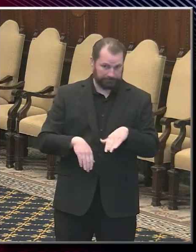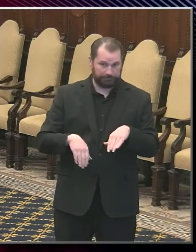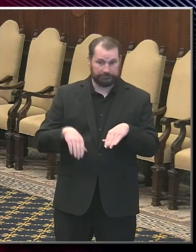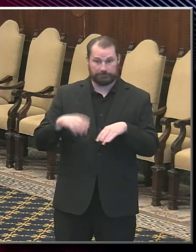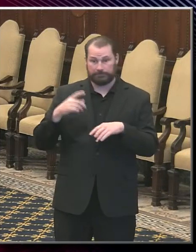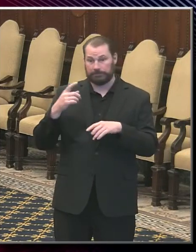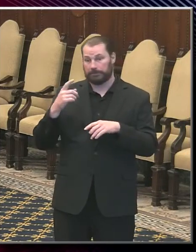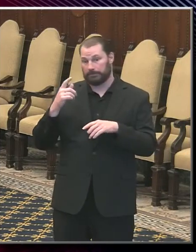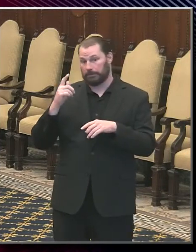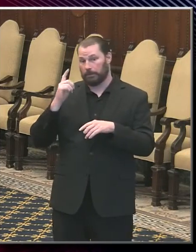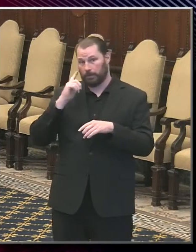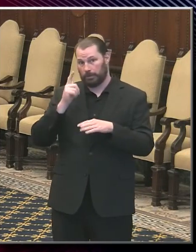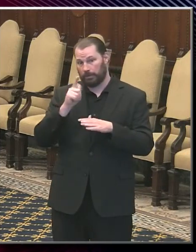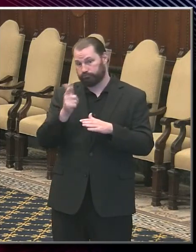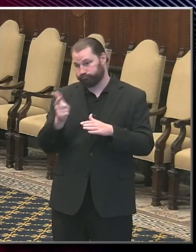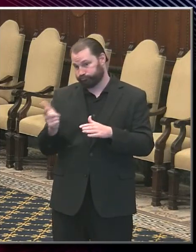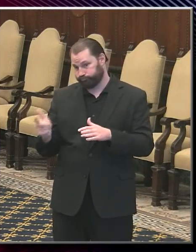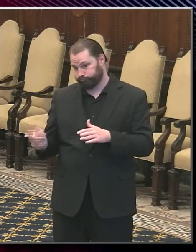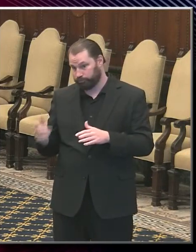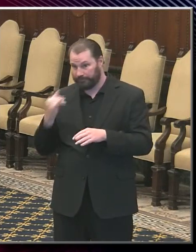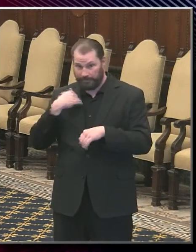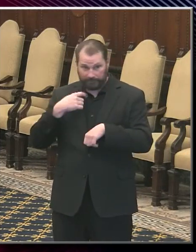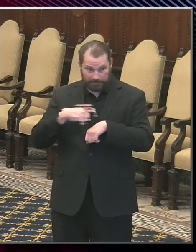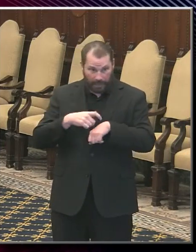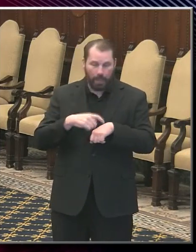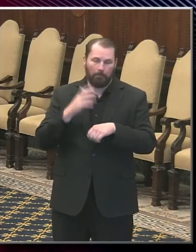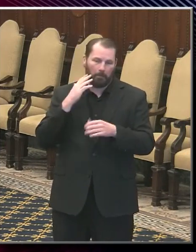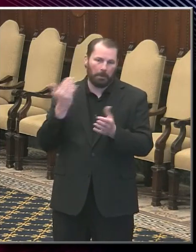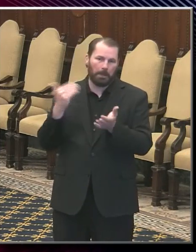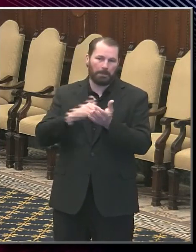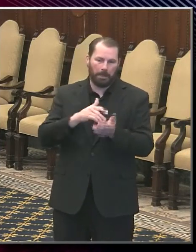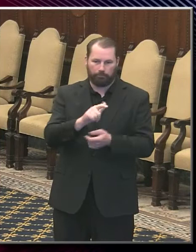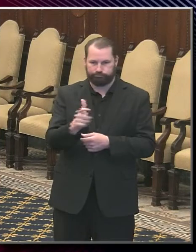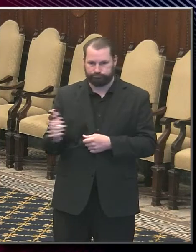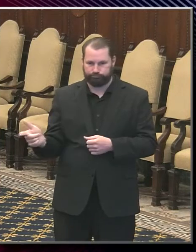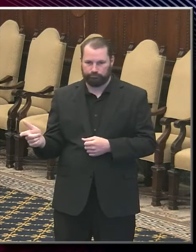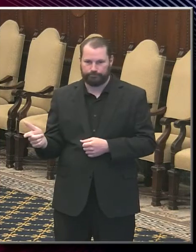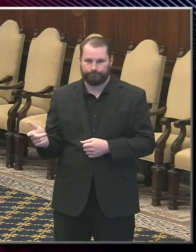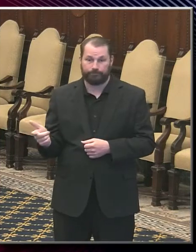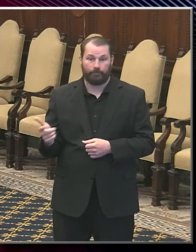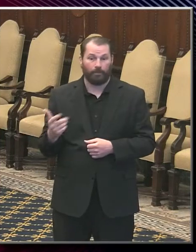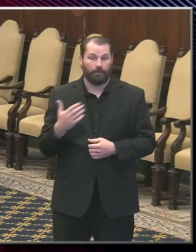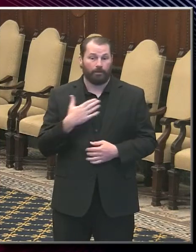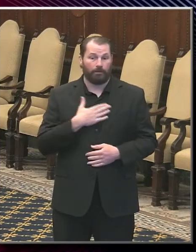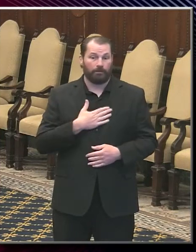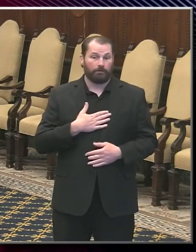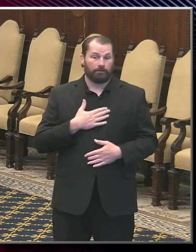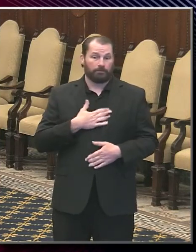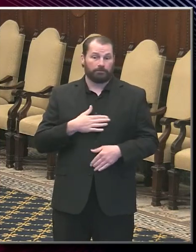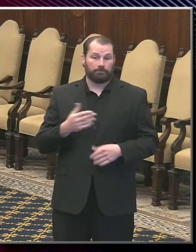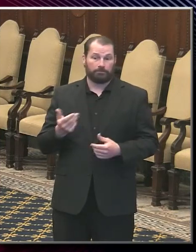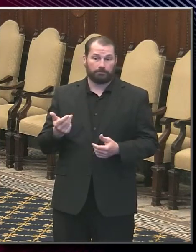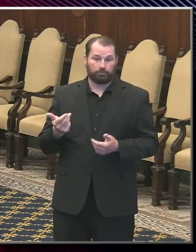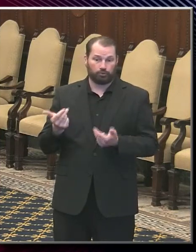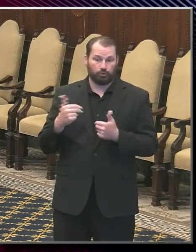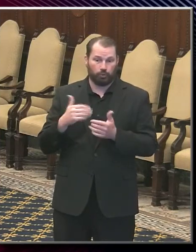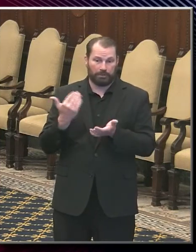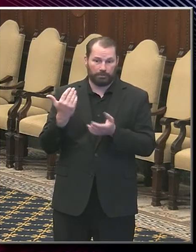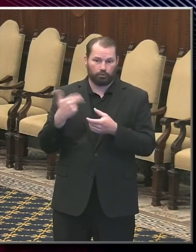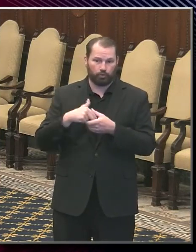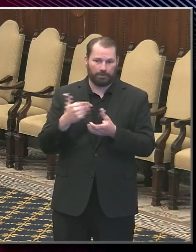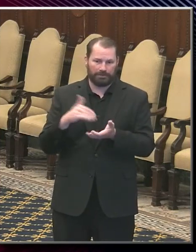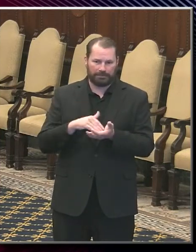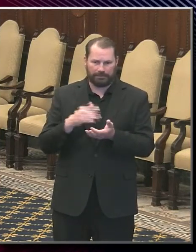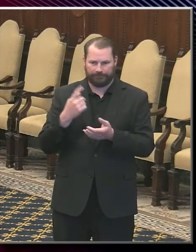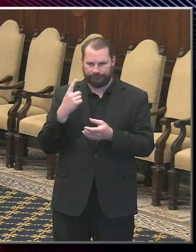if time permits. I'd like to ask all of our speakers today to please join us again with audio and video.